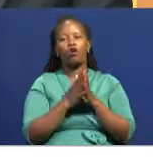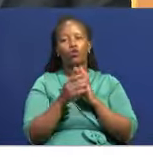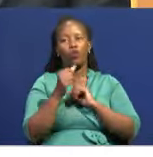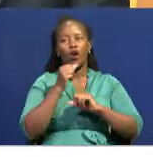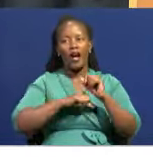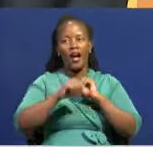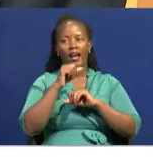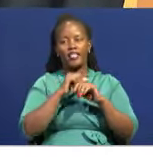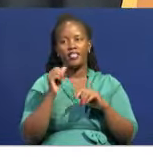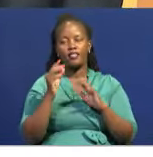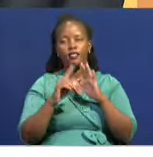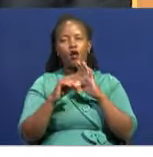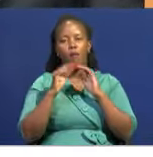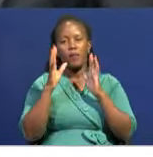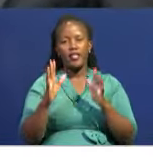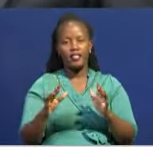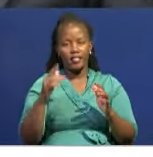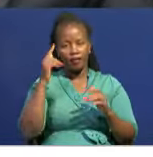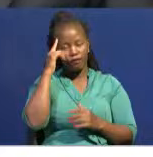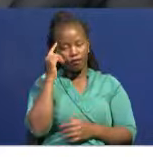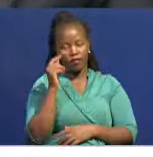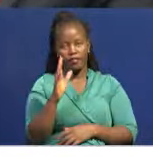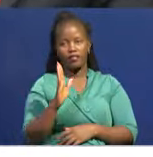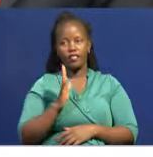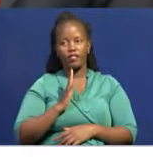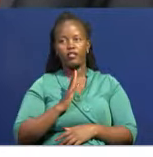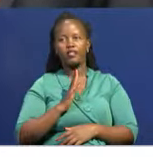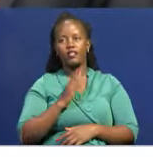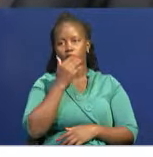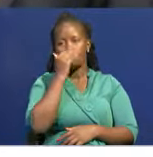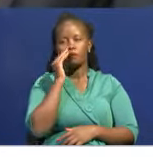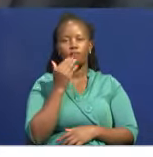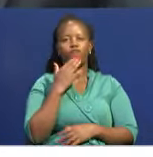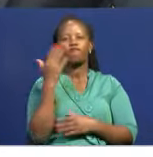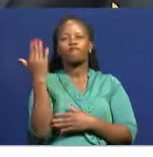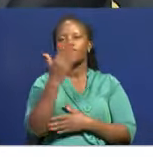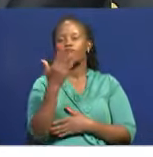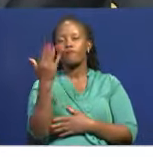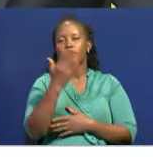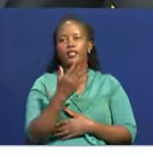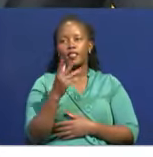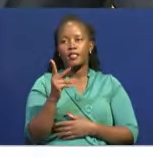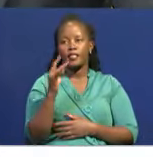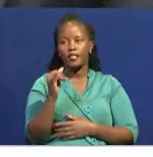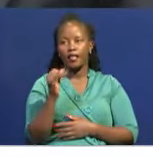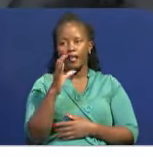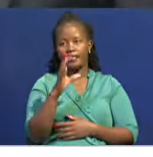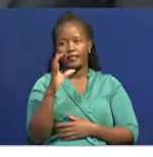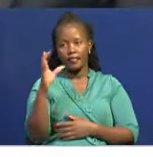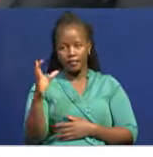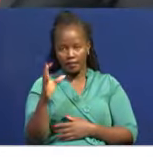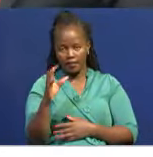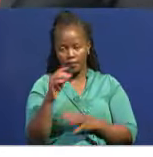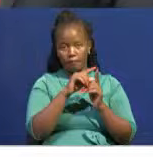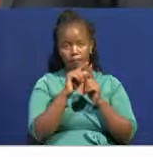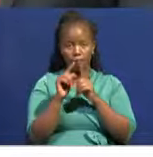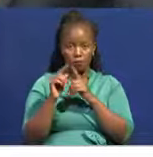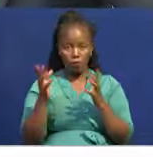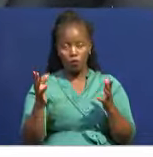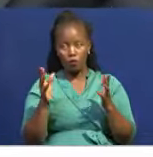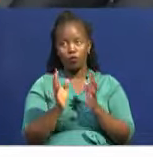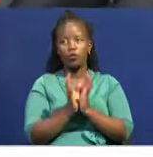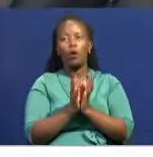Secretary for the Interior and Coordination of National Government, Musalia Mudavadi, who's speaking at the Kenyatta International Convention Center. And this is at